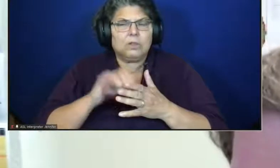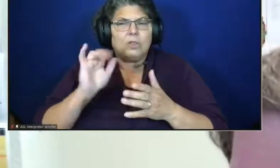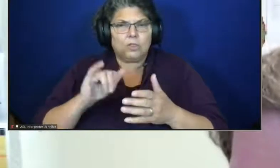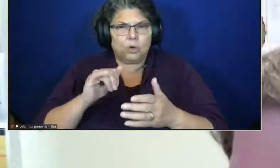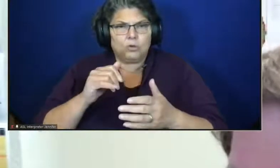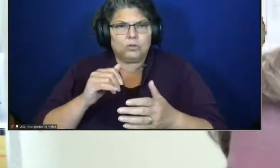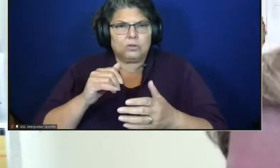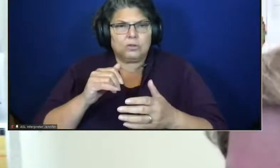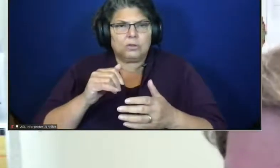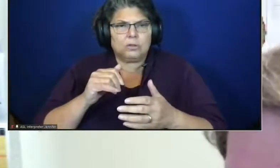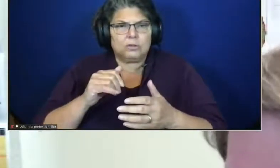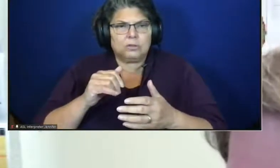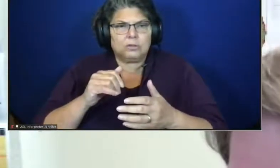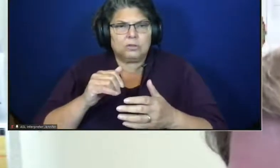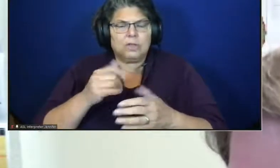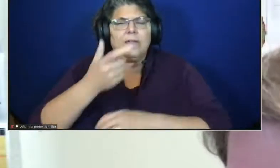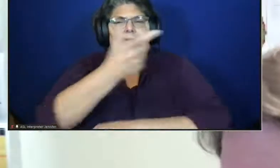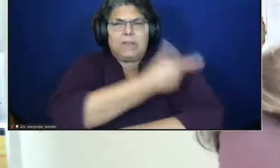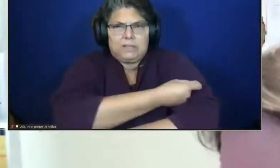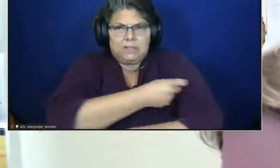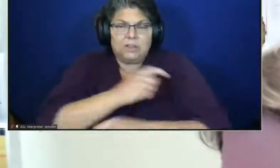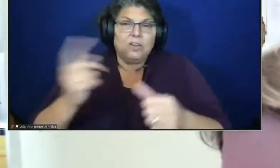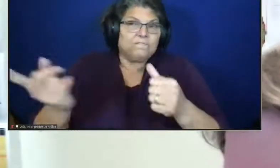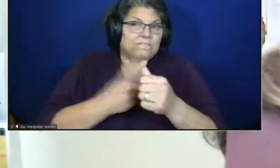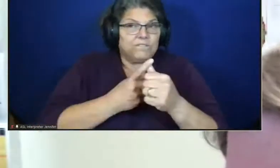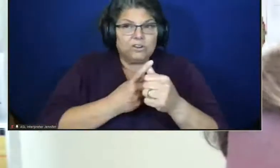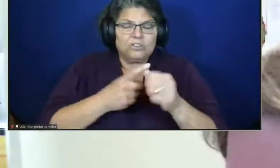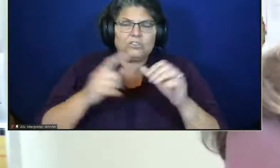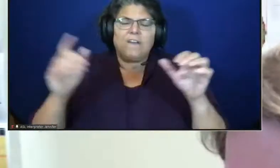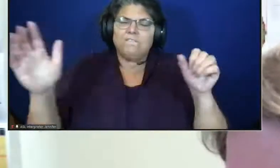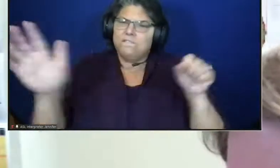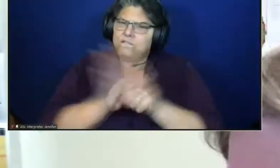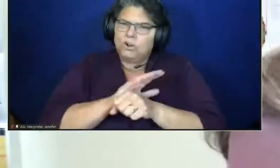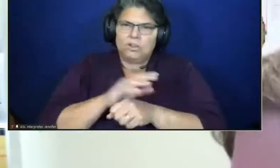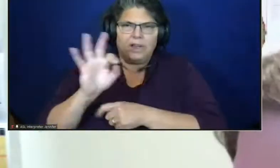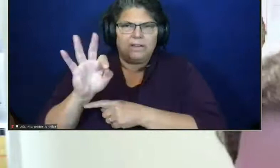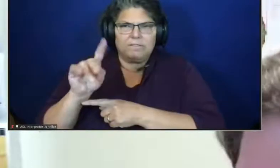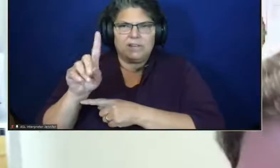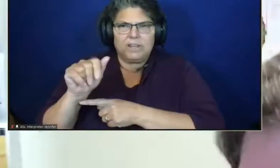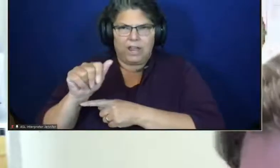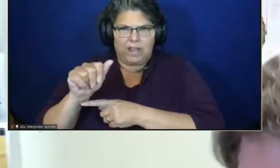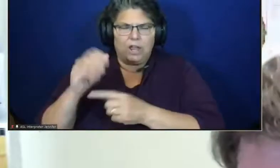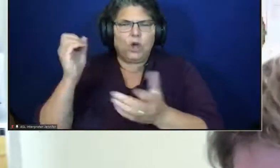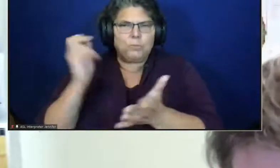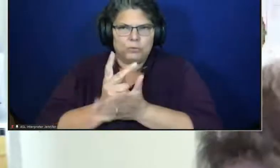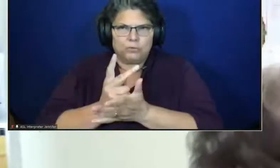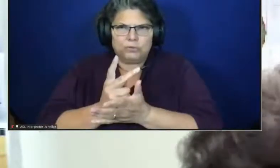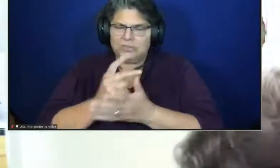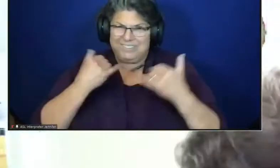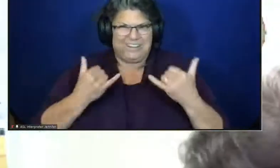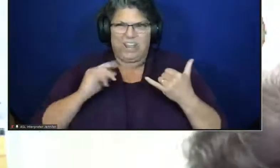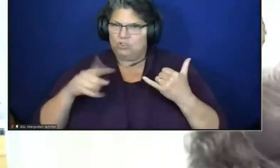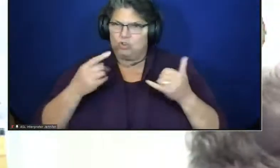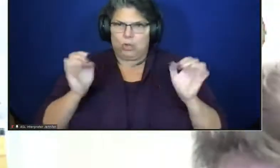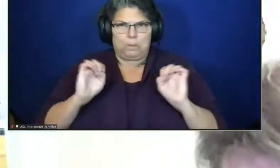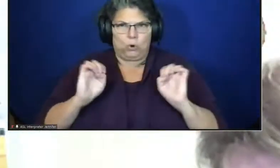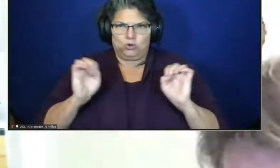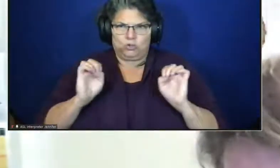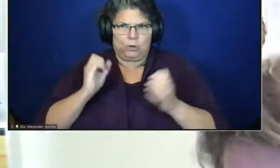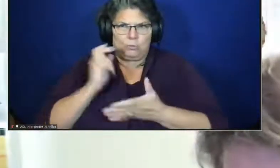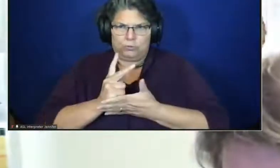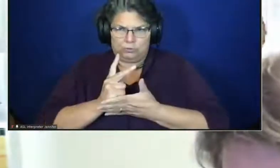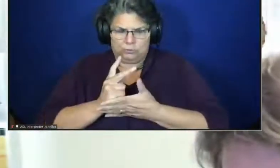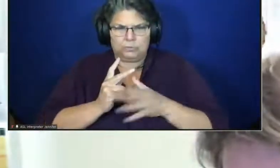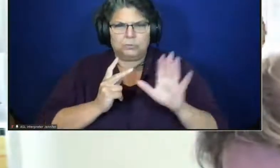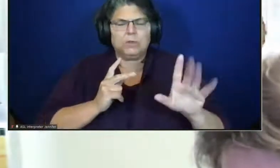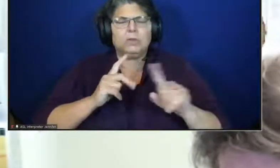vaccines receive full FDA approval, not just emergency use authorization, But when the experts and